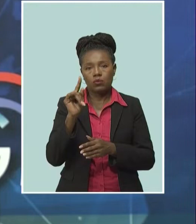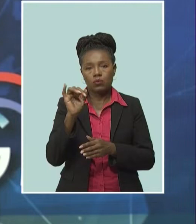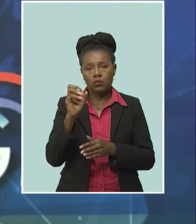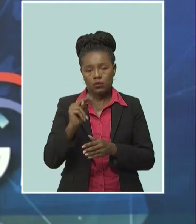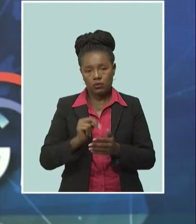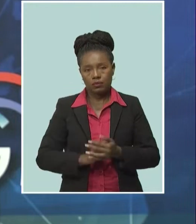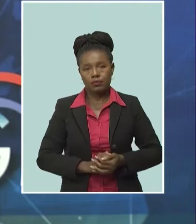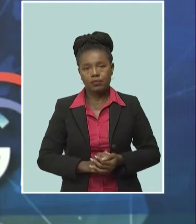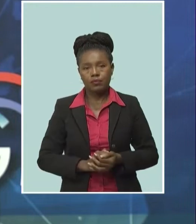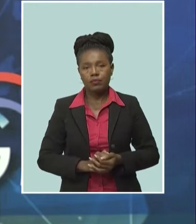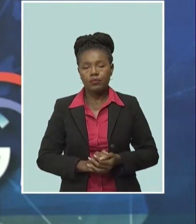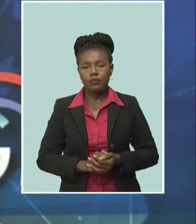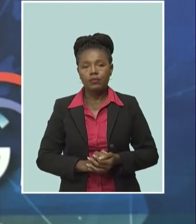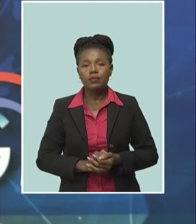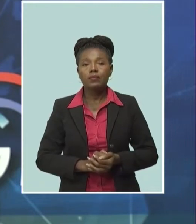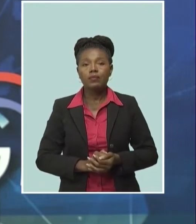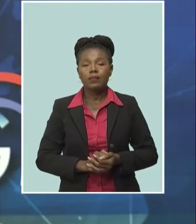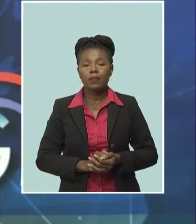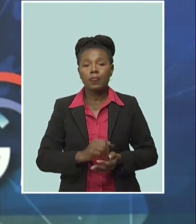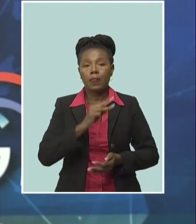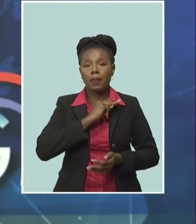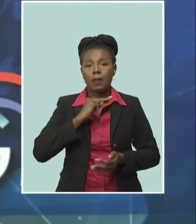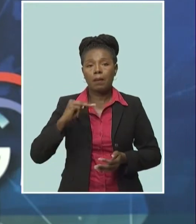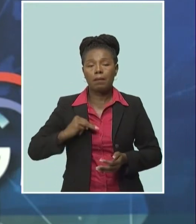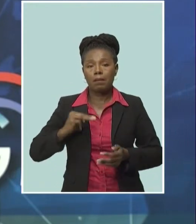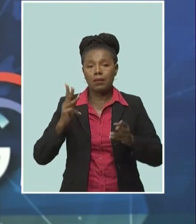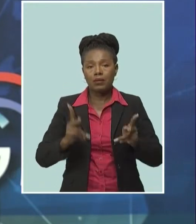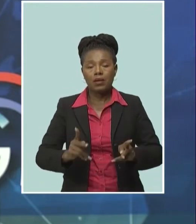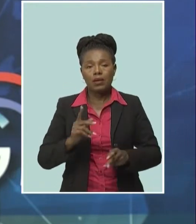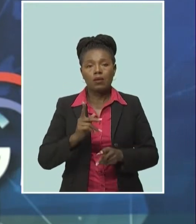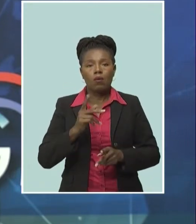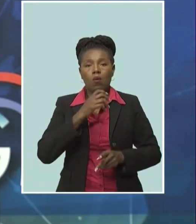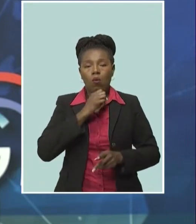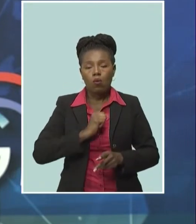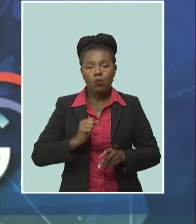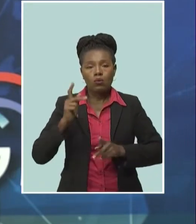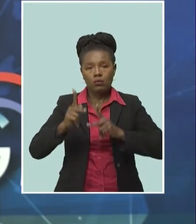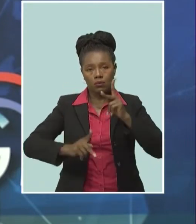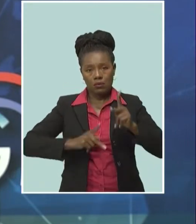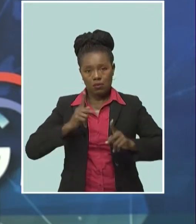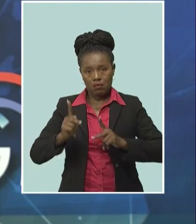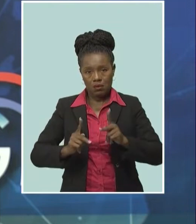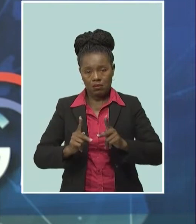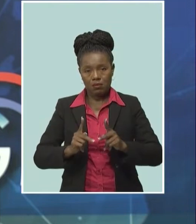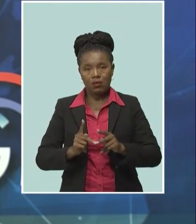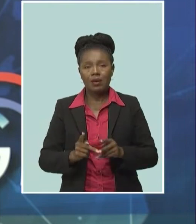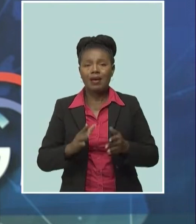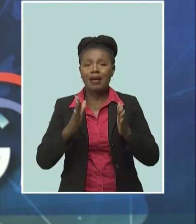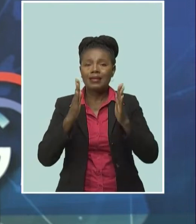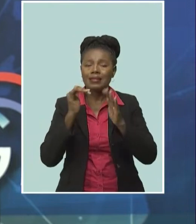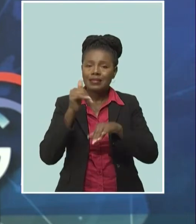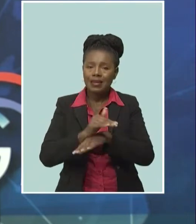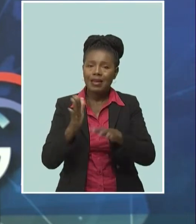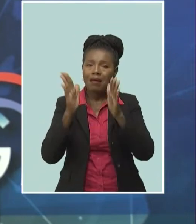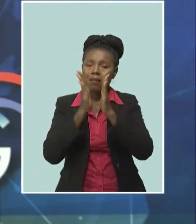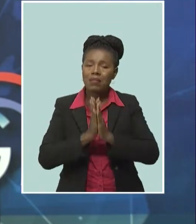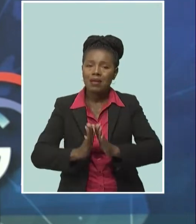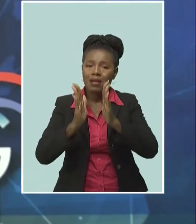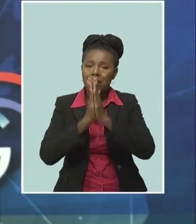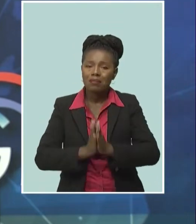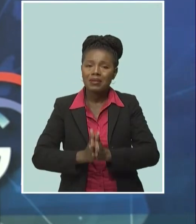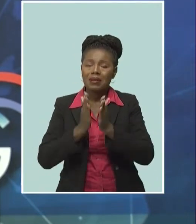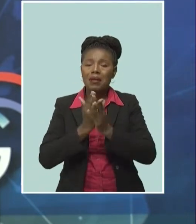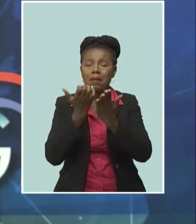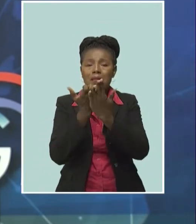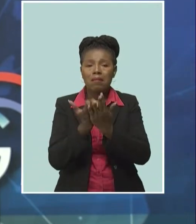In other news on Newsnight, the Minister of People Empowerment and Elder Affairs, Kirk Humphrey, is tonight pleading with Barbadians to do better as he